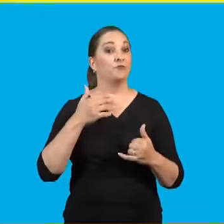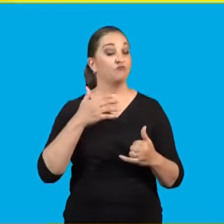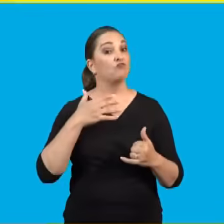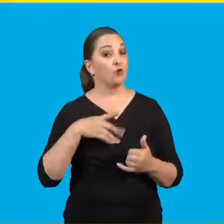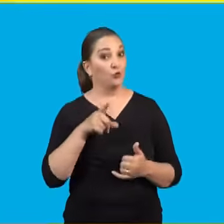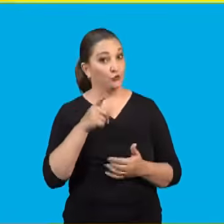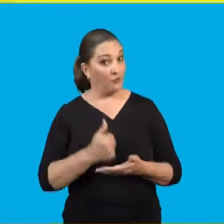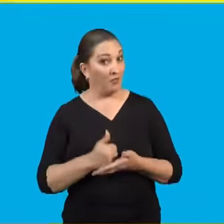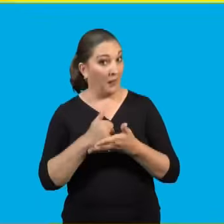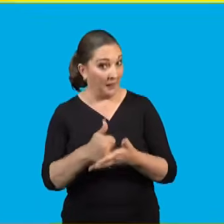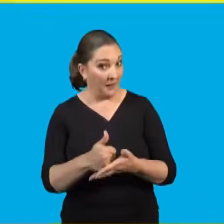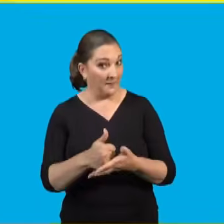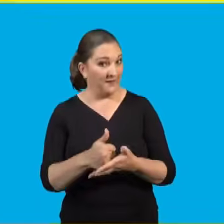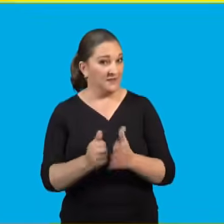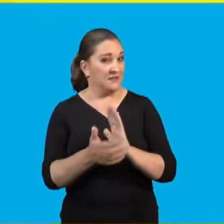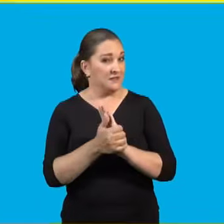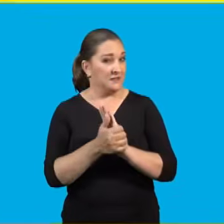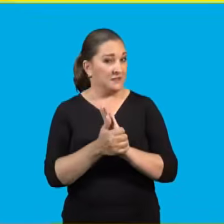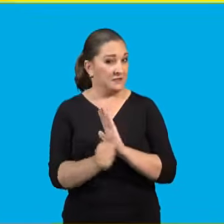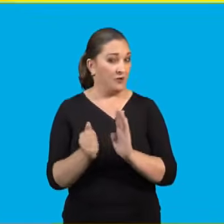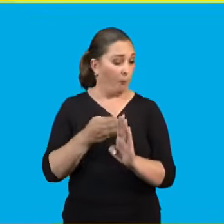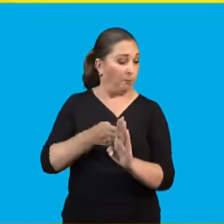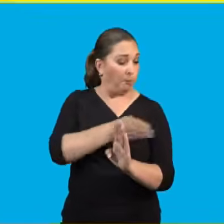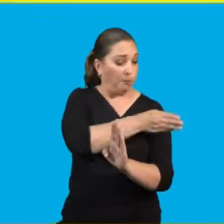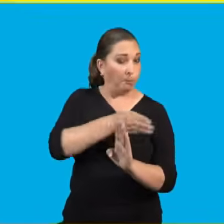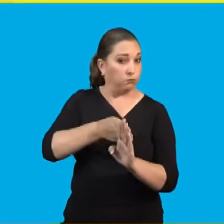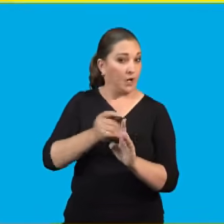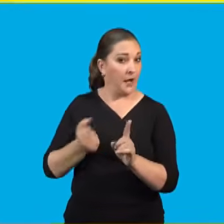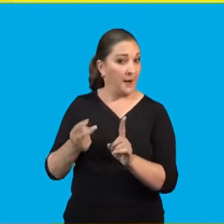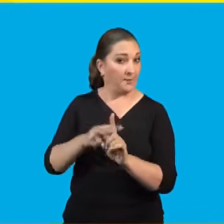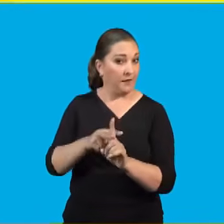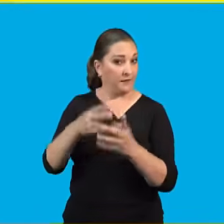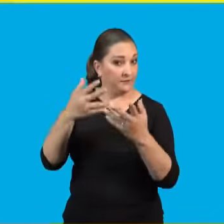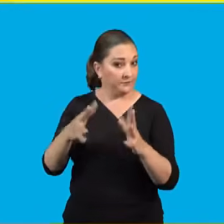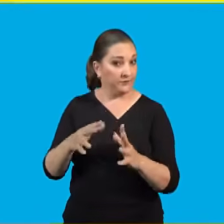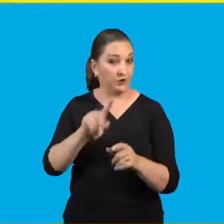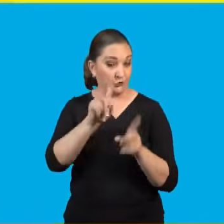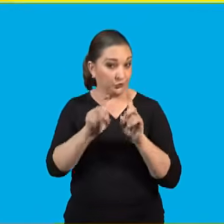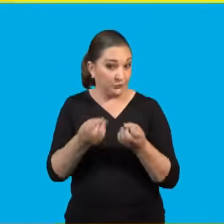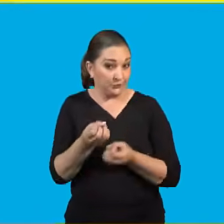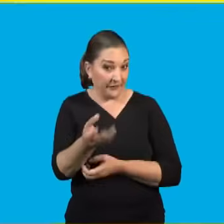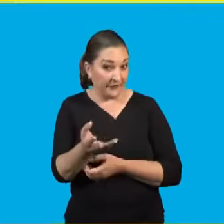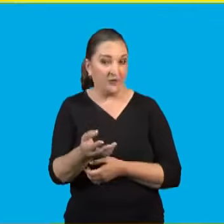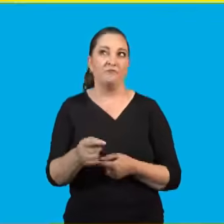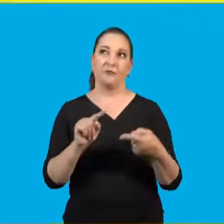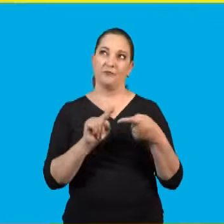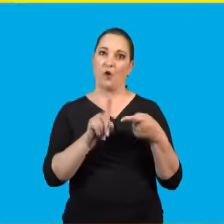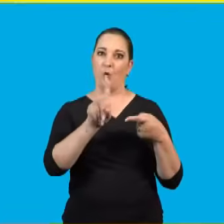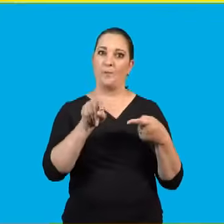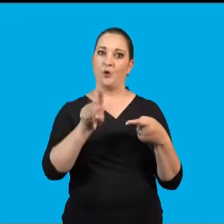to help you apply all the skills that I've shown you today, I'm giving you questions